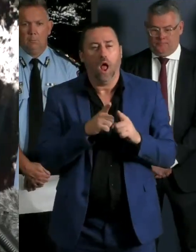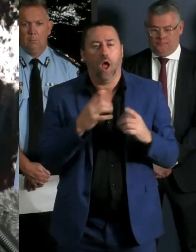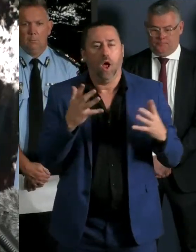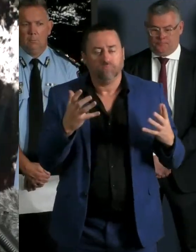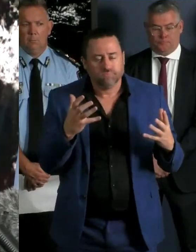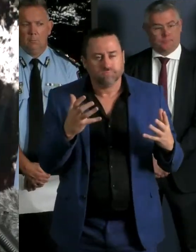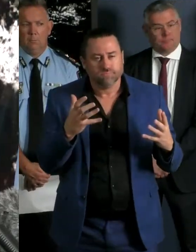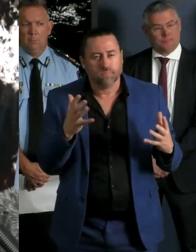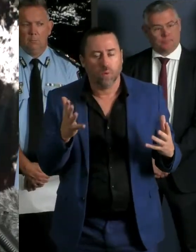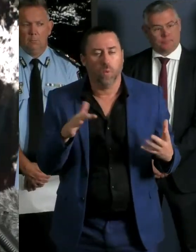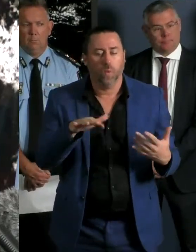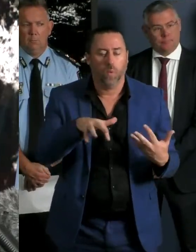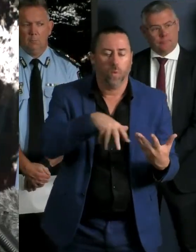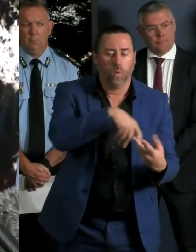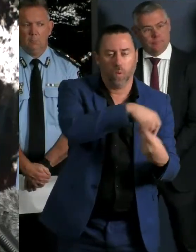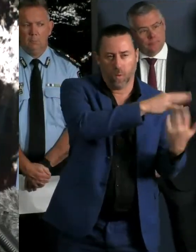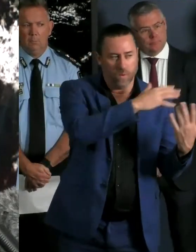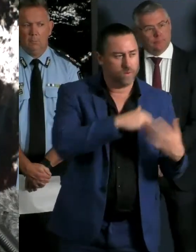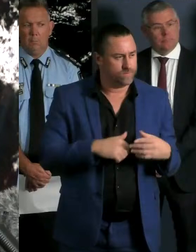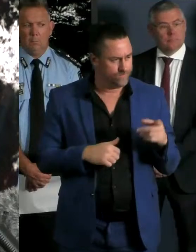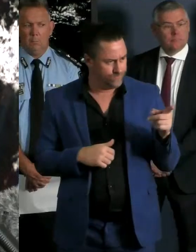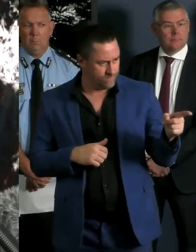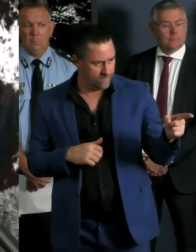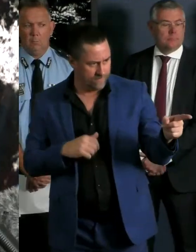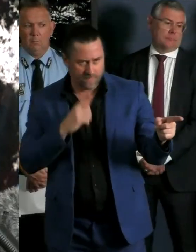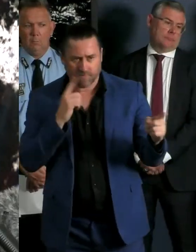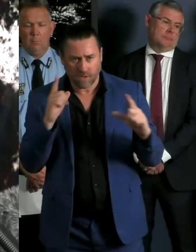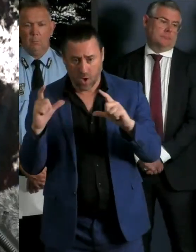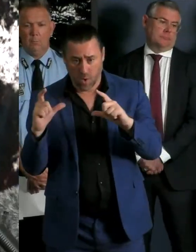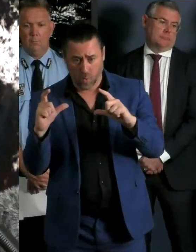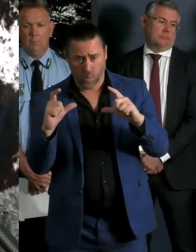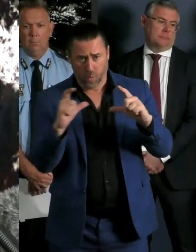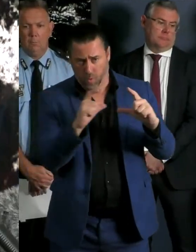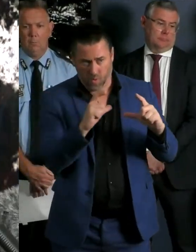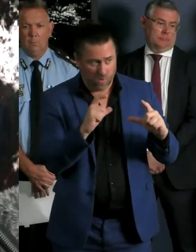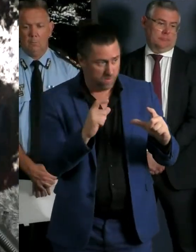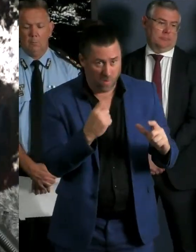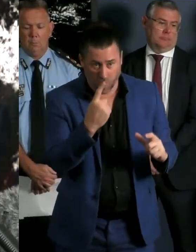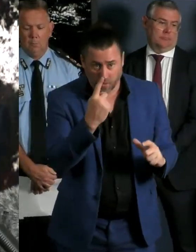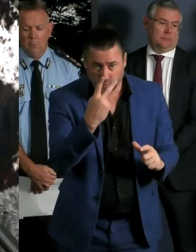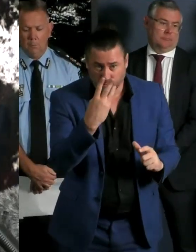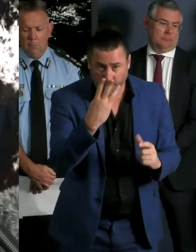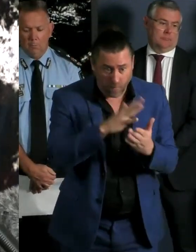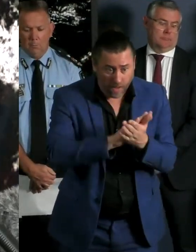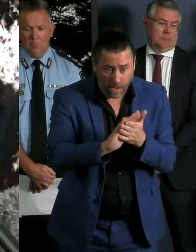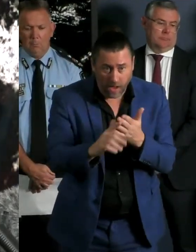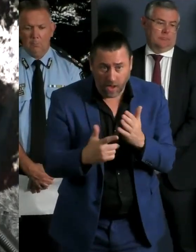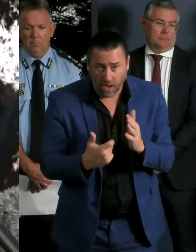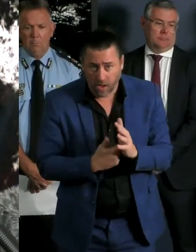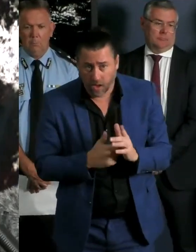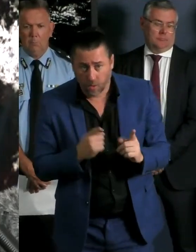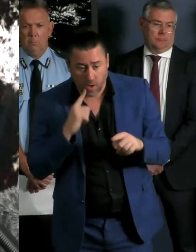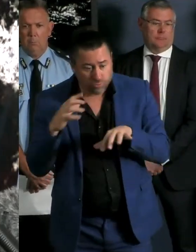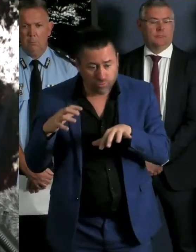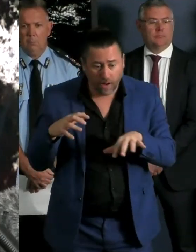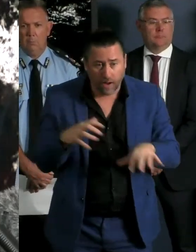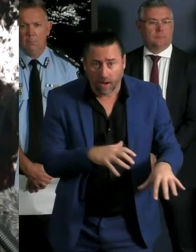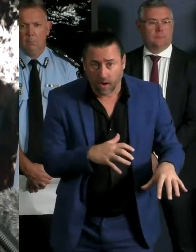system. So do you have any idea of how prolonged the most severe conditions will be on communities that are, say,